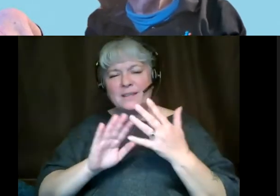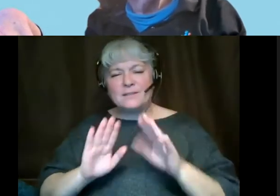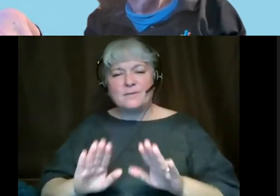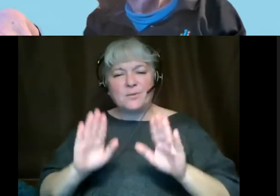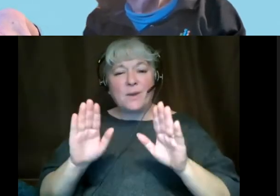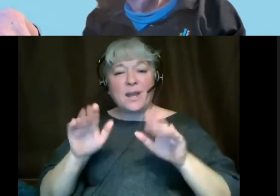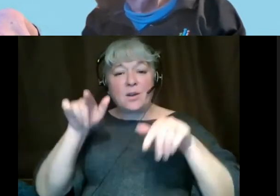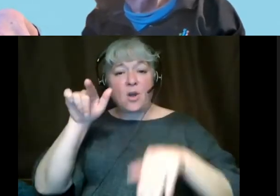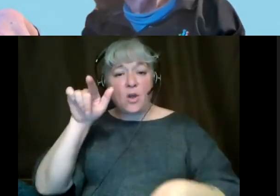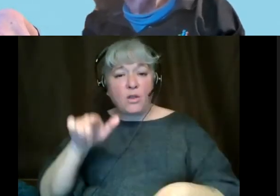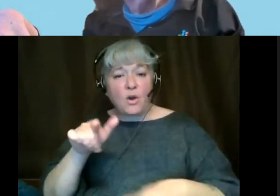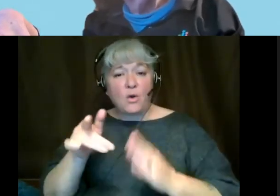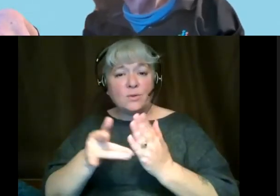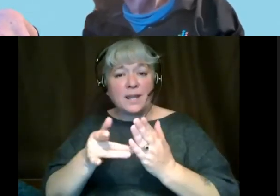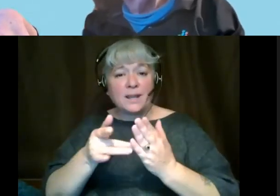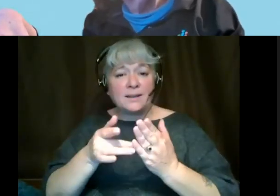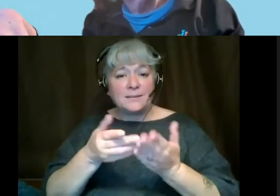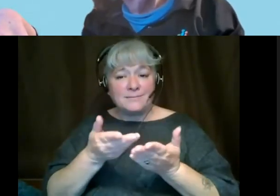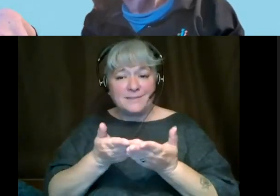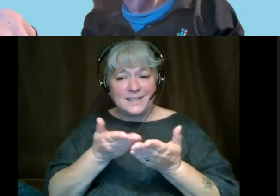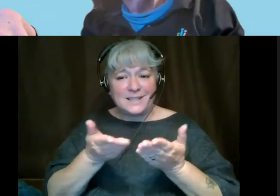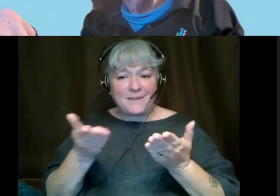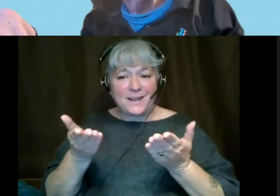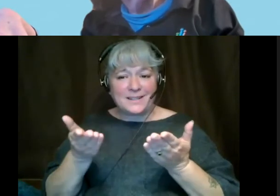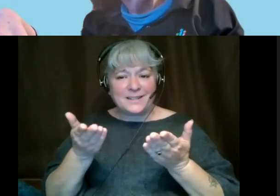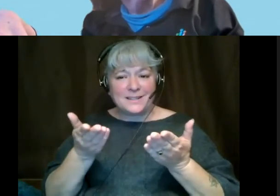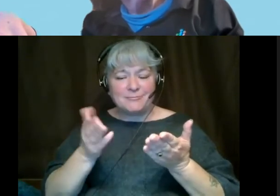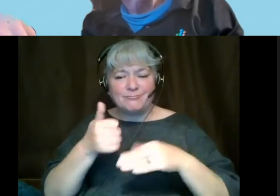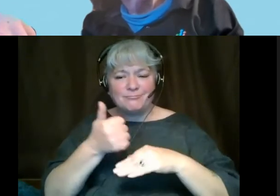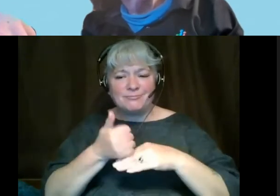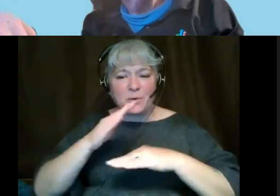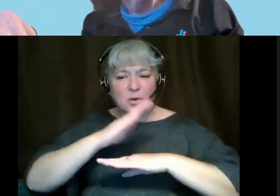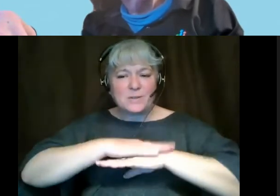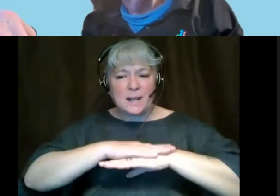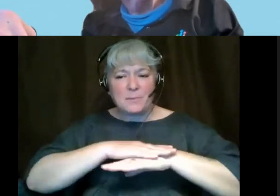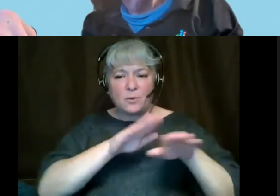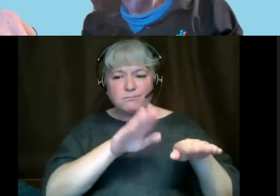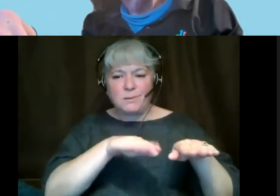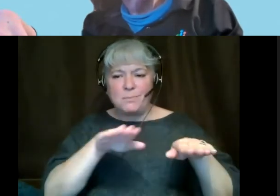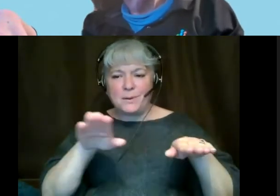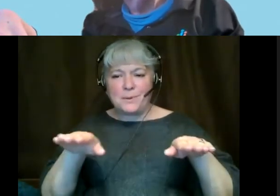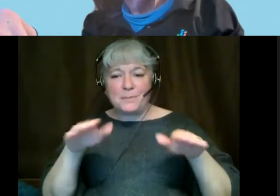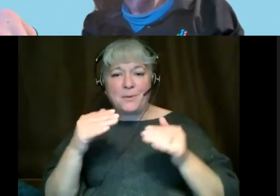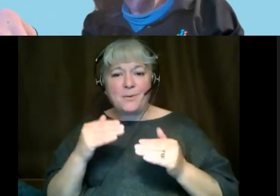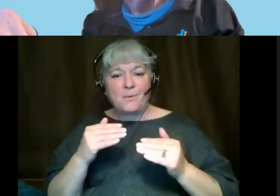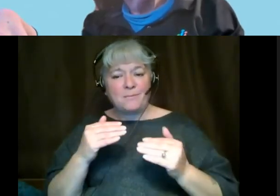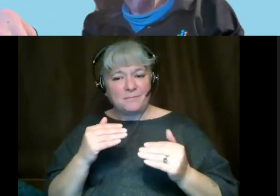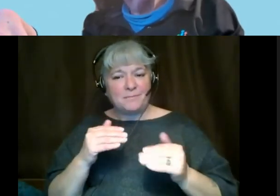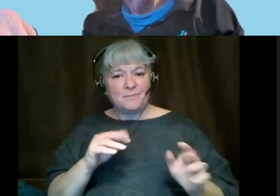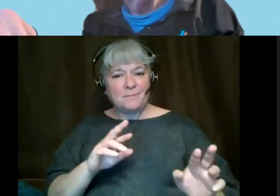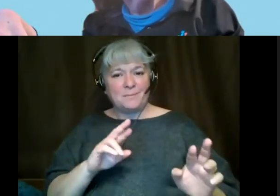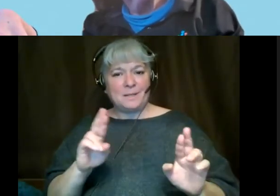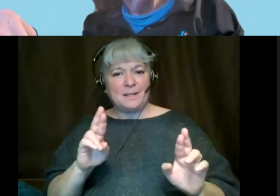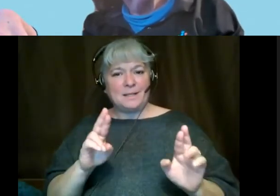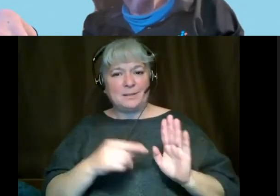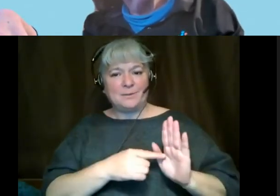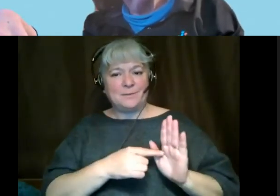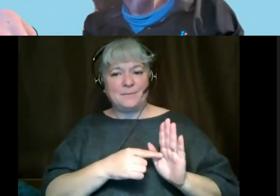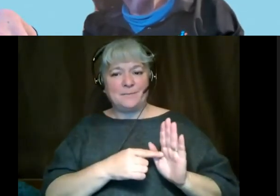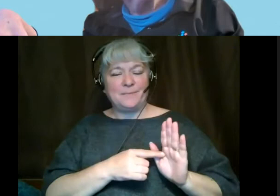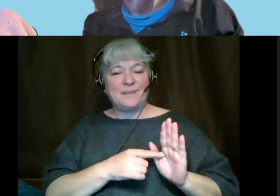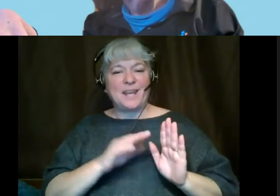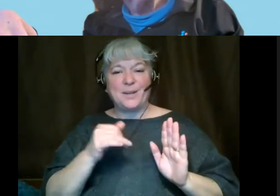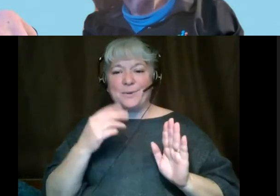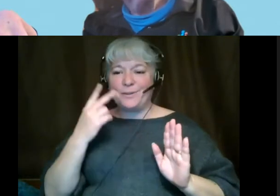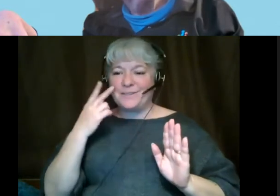devices laid out on her table there waiting. So we'll play this video for you, and you'll get to hear her describe some